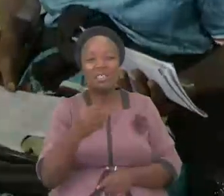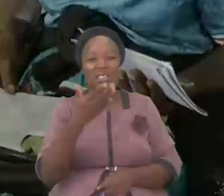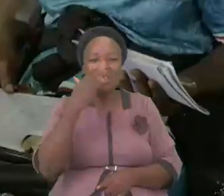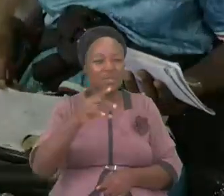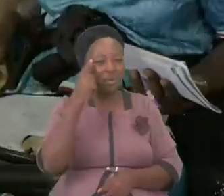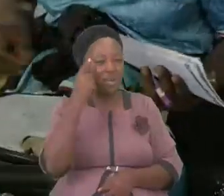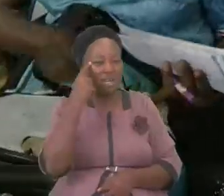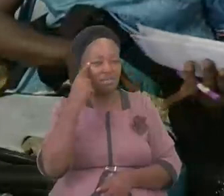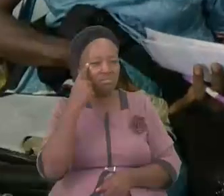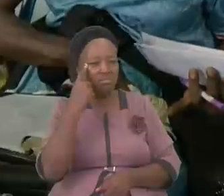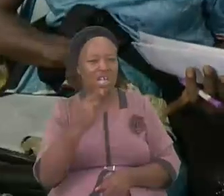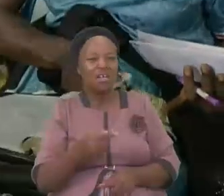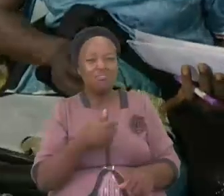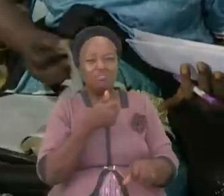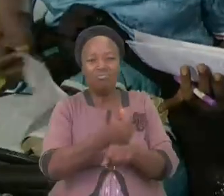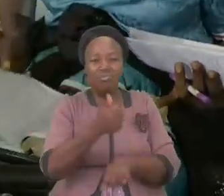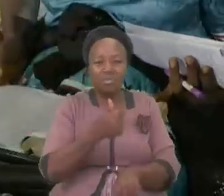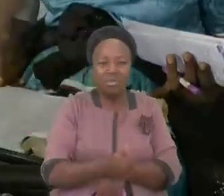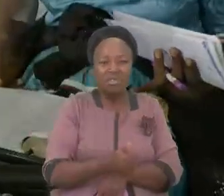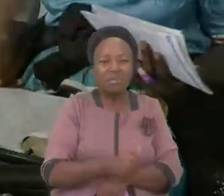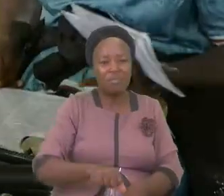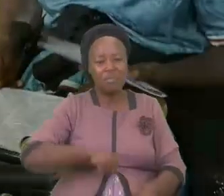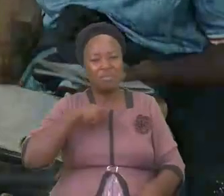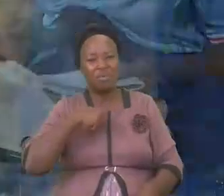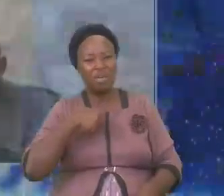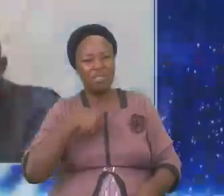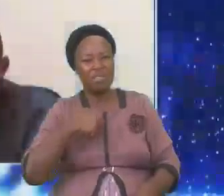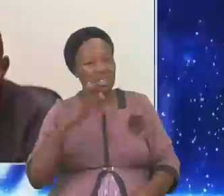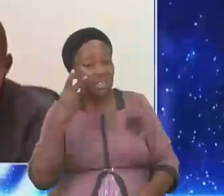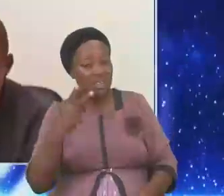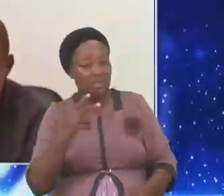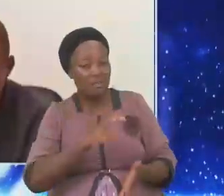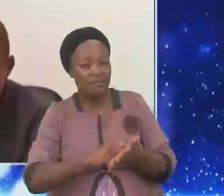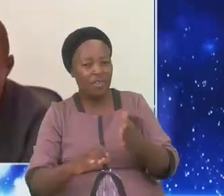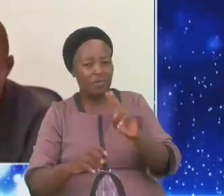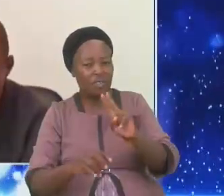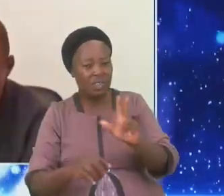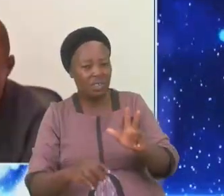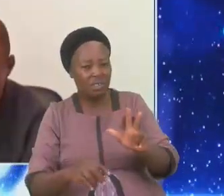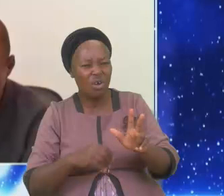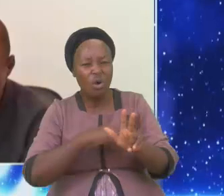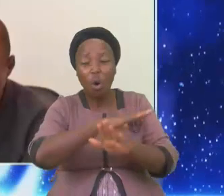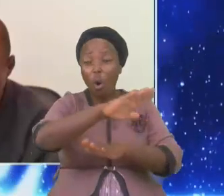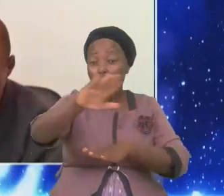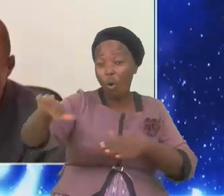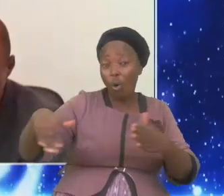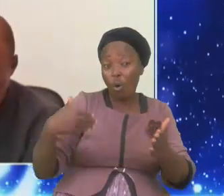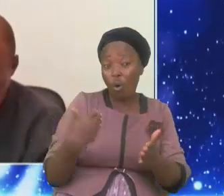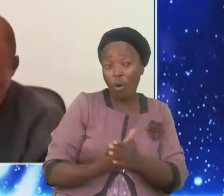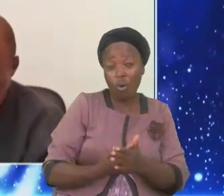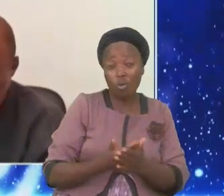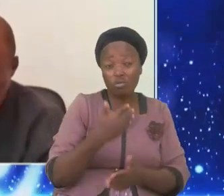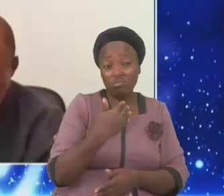evil things come from within and defile the man. Now,